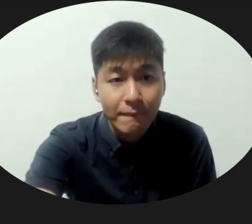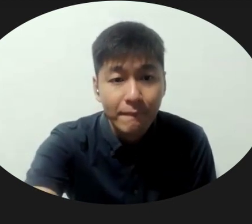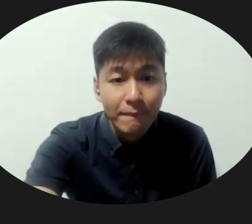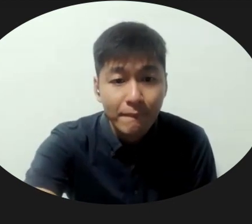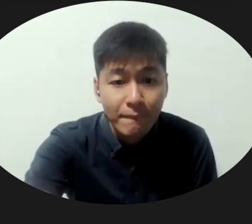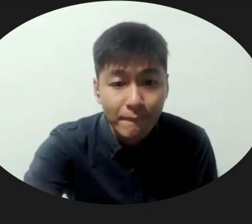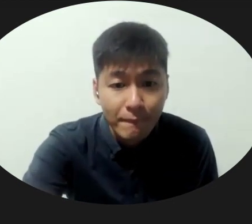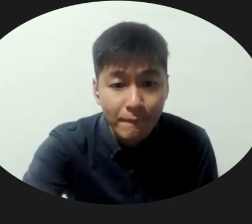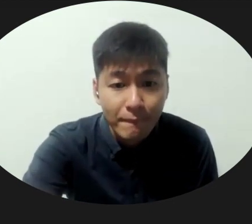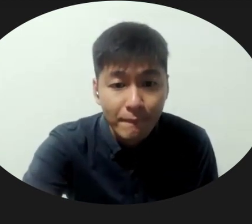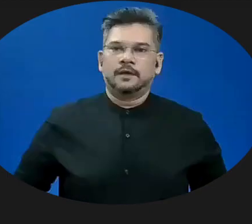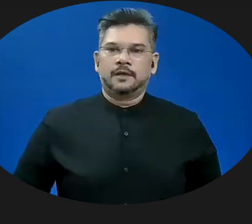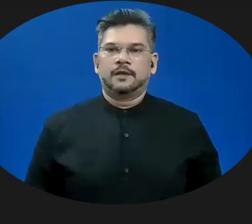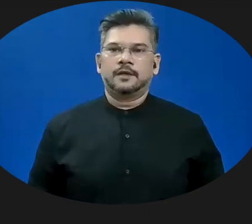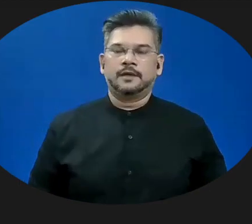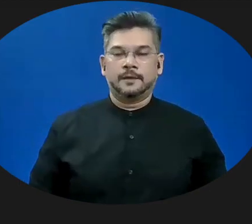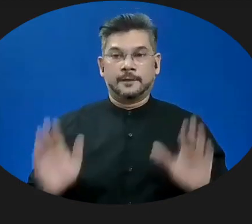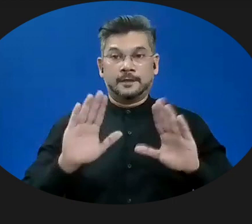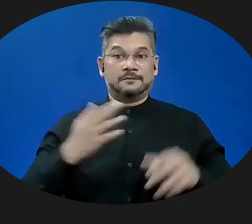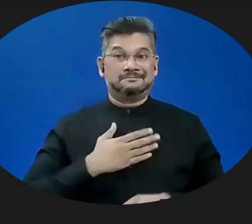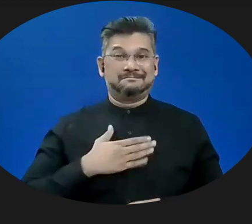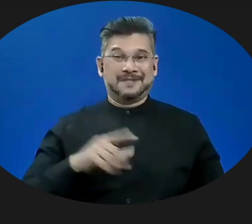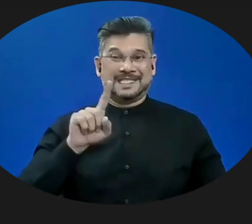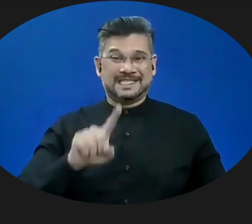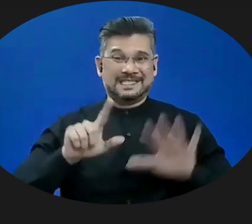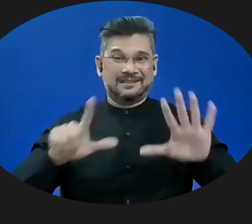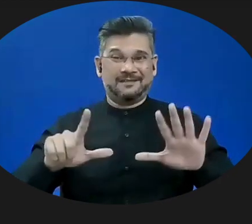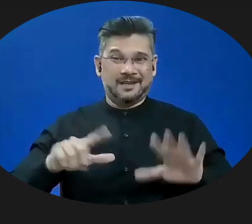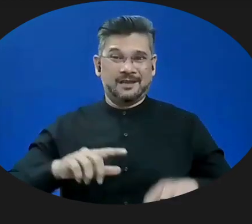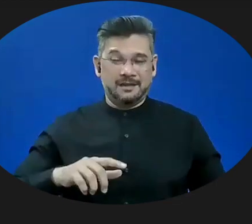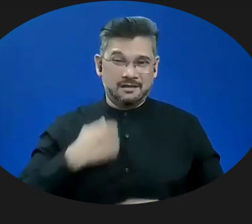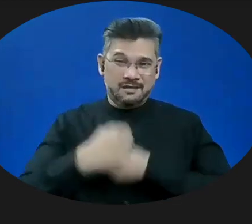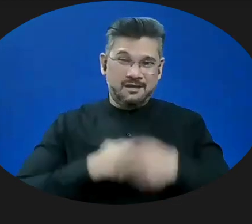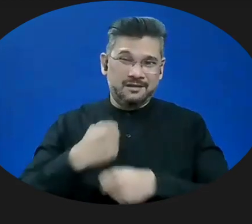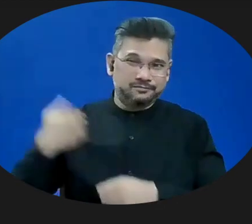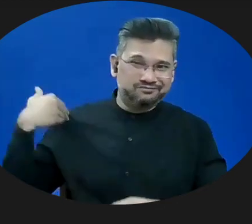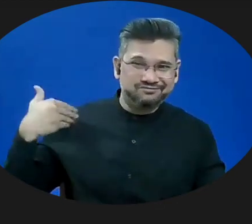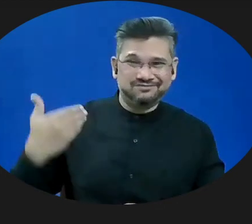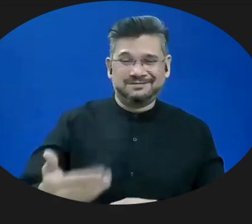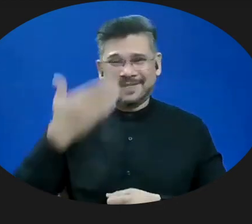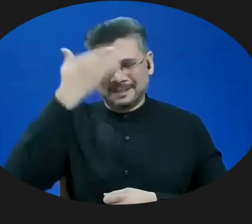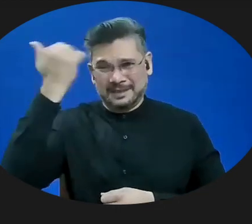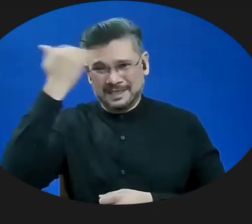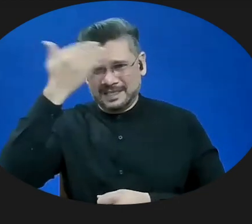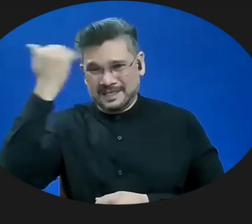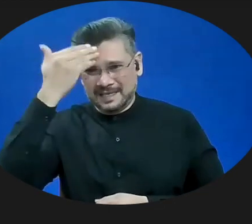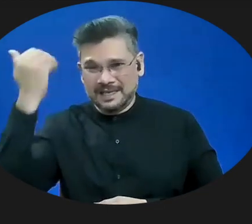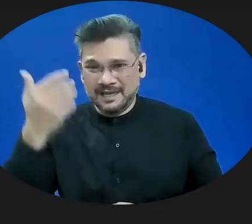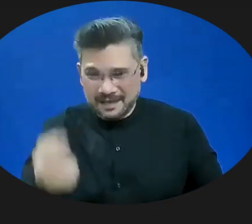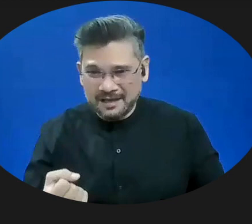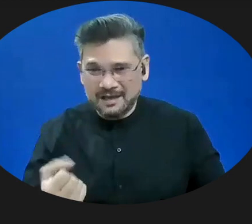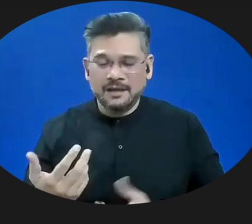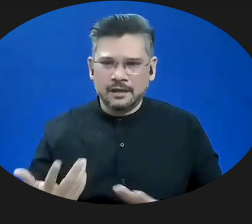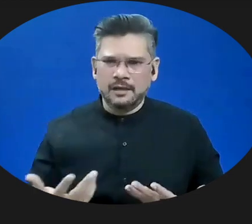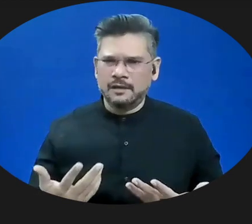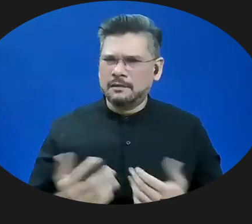a young onset DOPD dementia plus Parkinson. But if you were to meet me outside, when you're